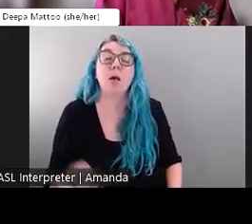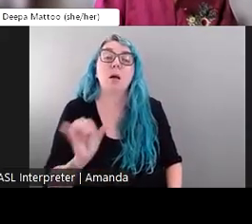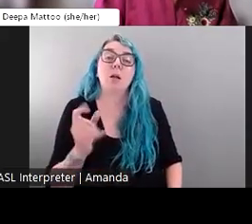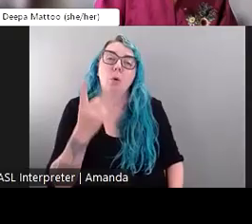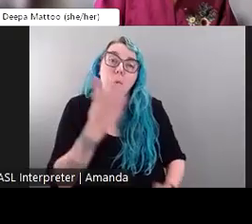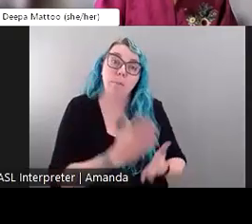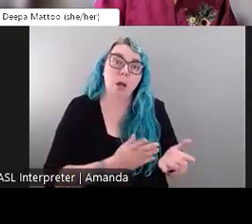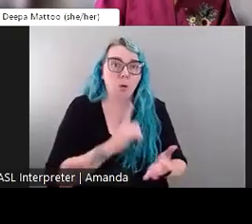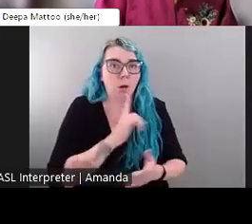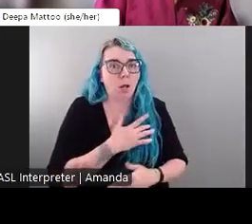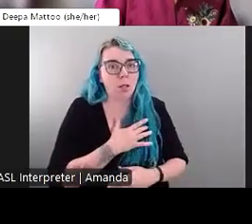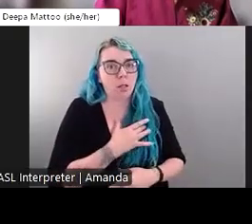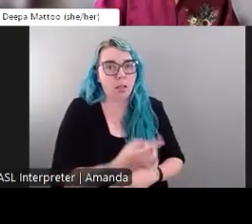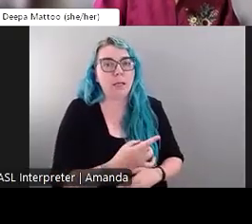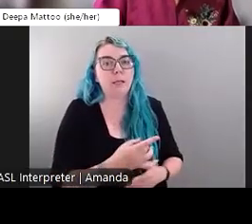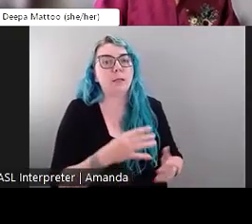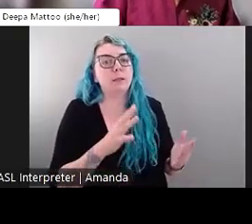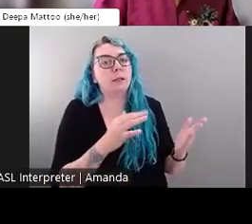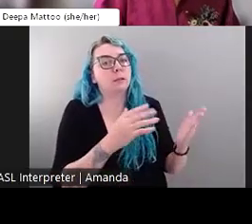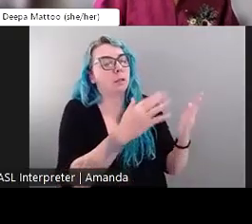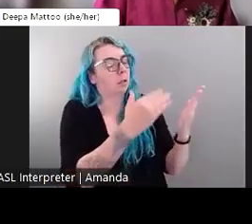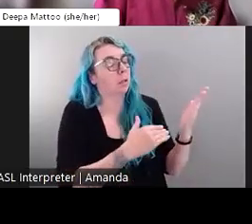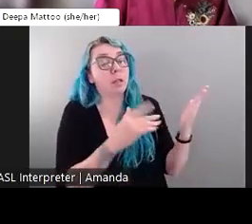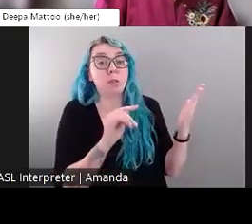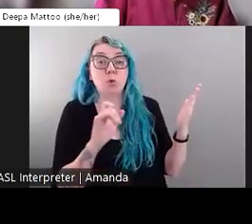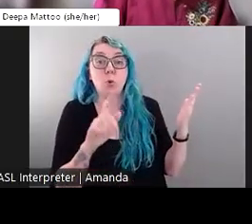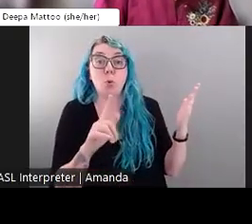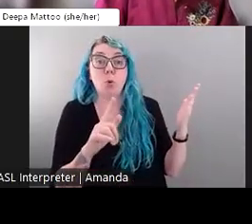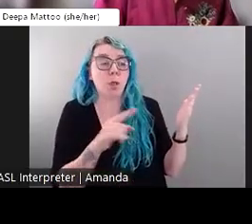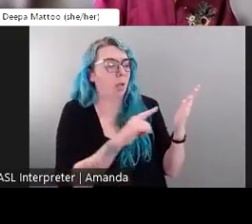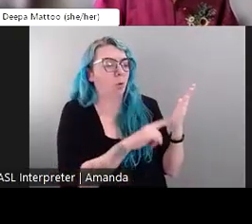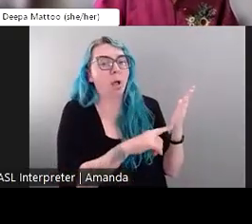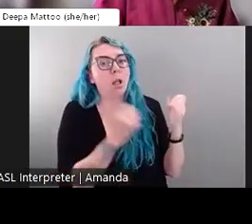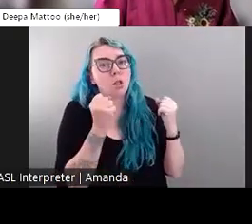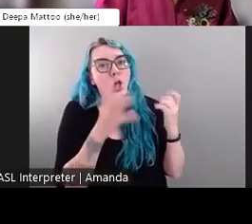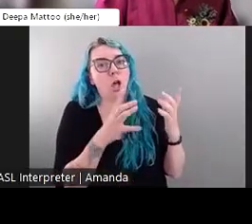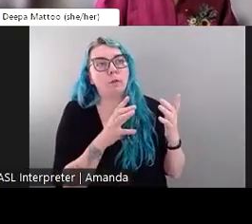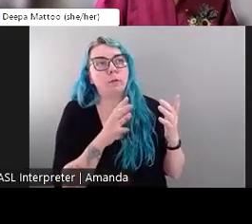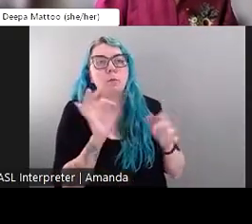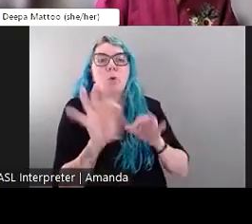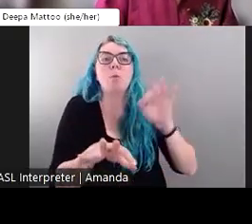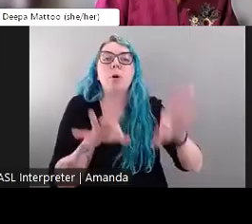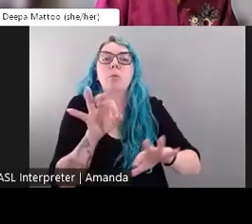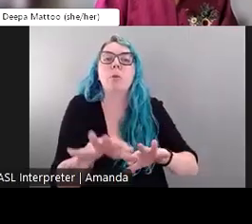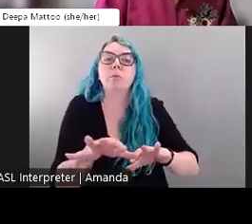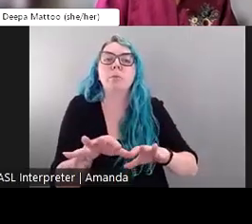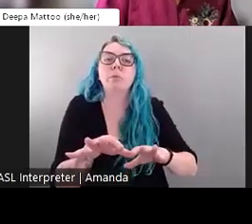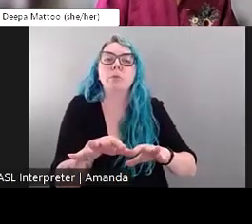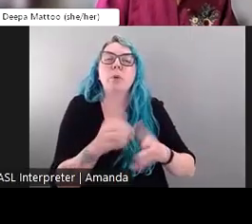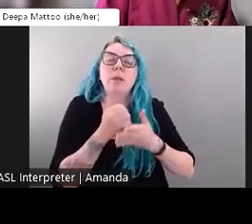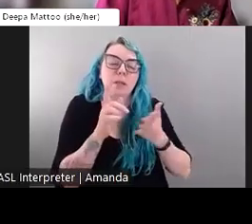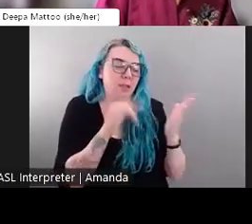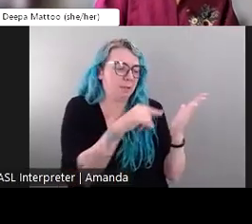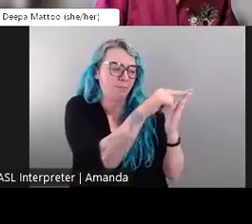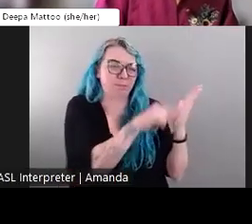the tool is that it prompts and gives you a lot of prompts and a lot of ways of asking the question, and helps you